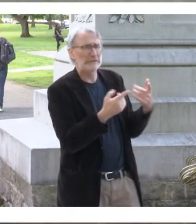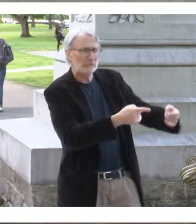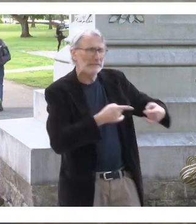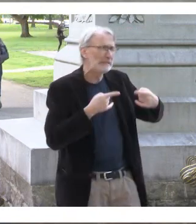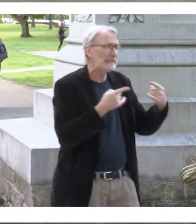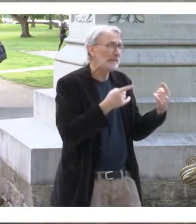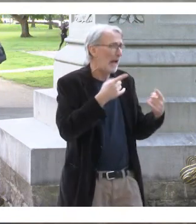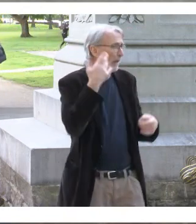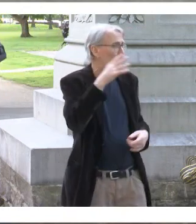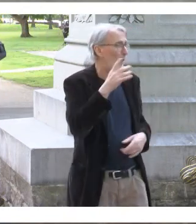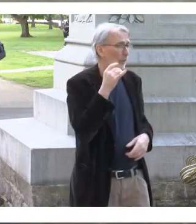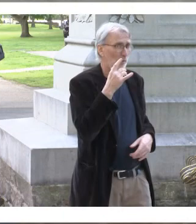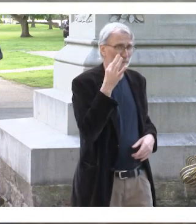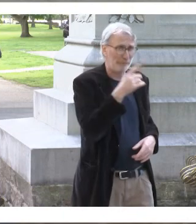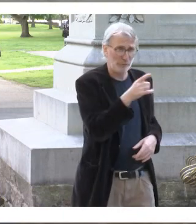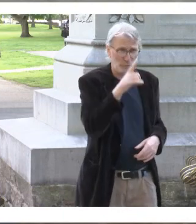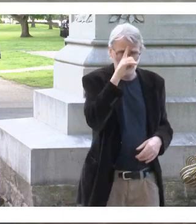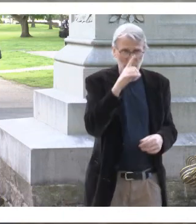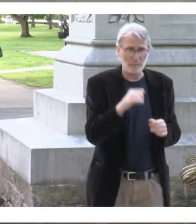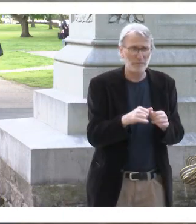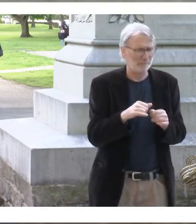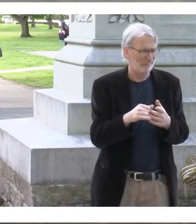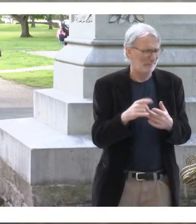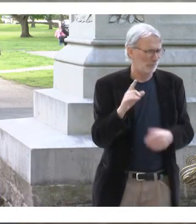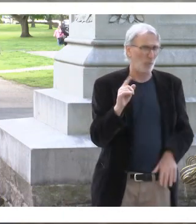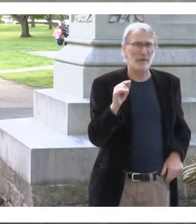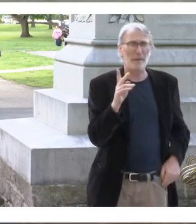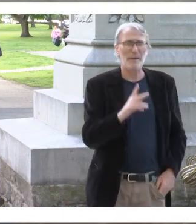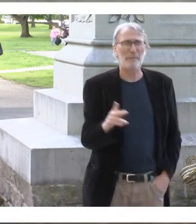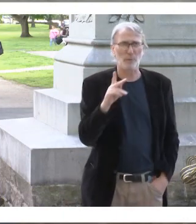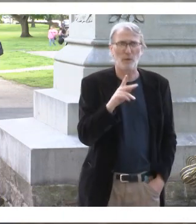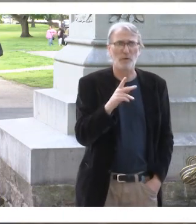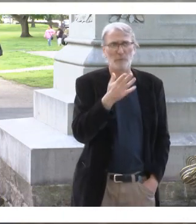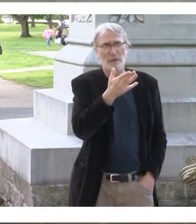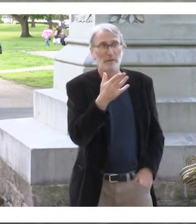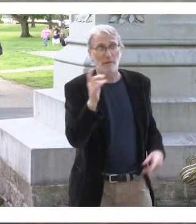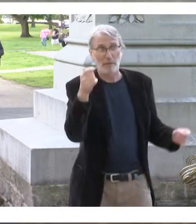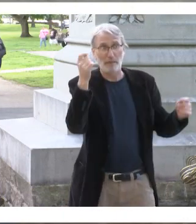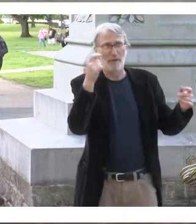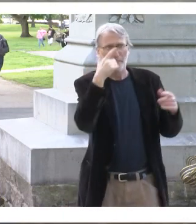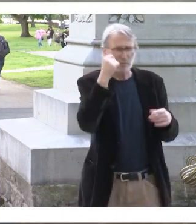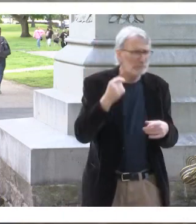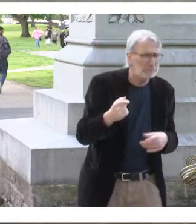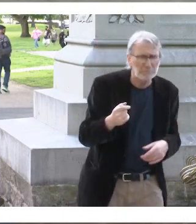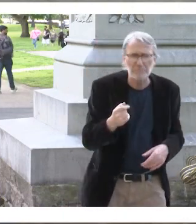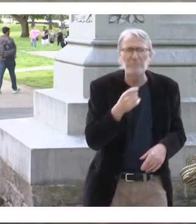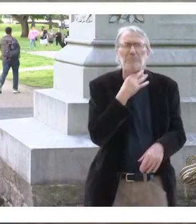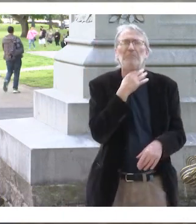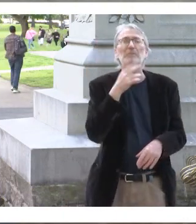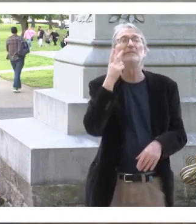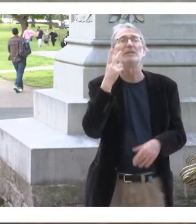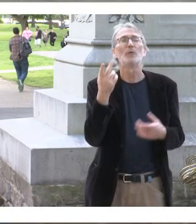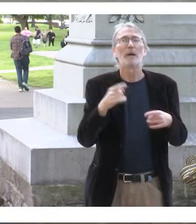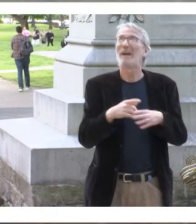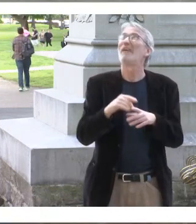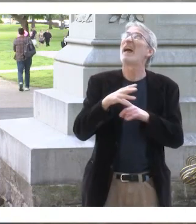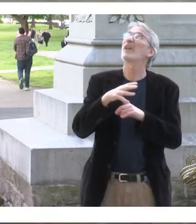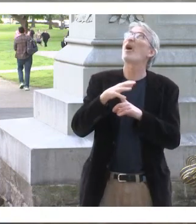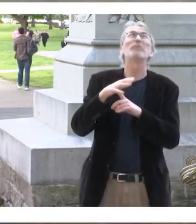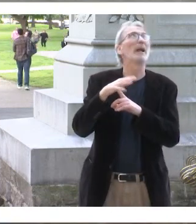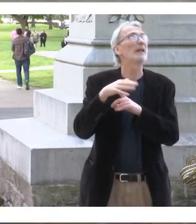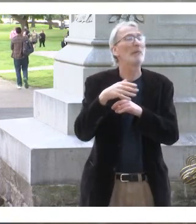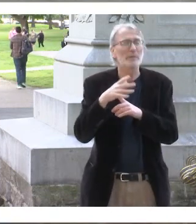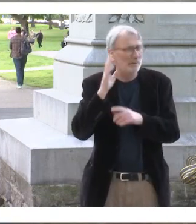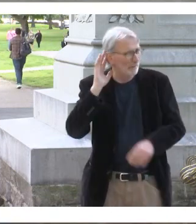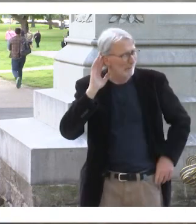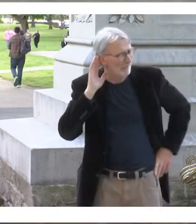I don't know if any of you were here. There were probably about 20 people that showed up for that one because they wanted to really see what was going to happen. And there was a helicopter flying the whole time,